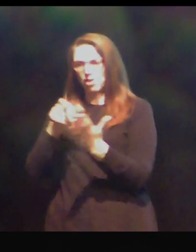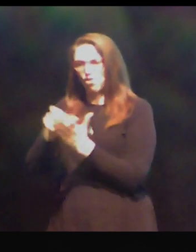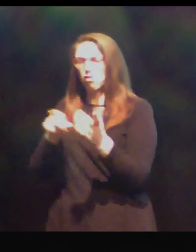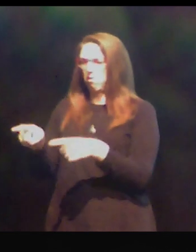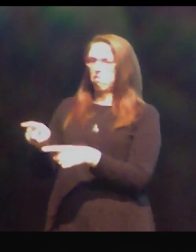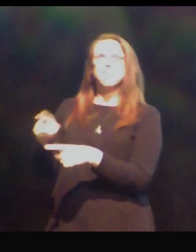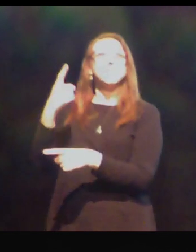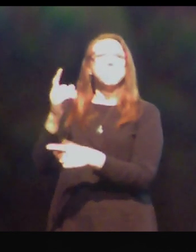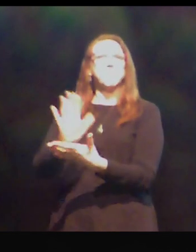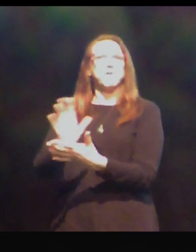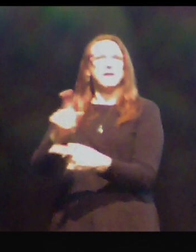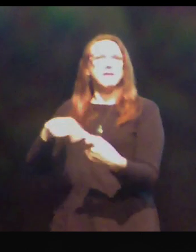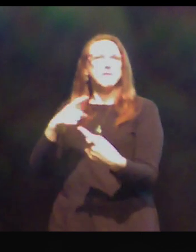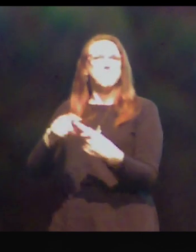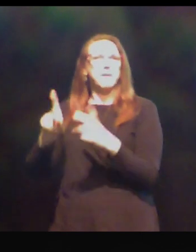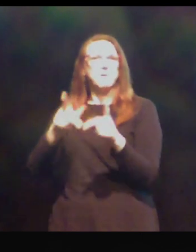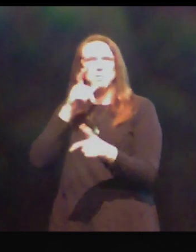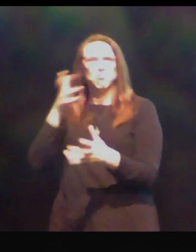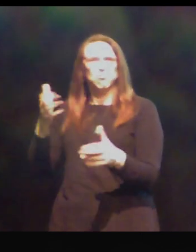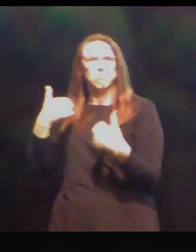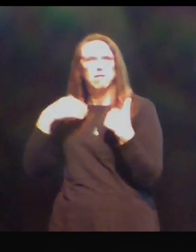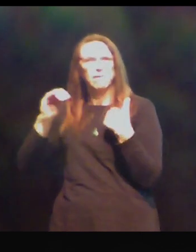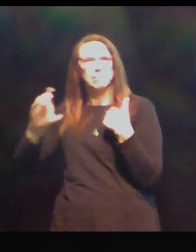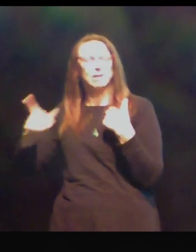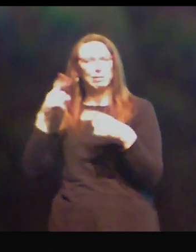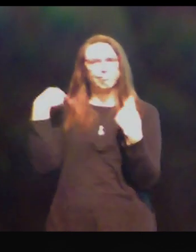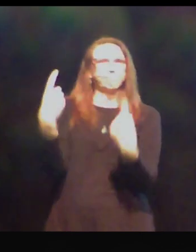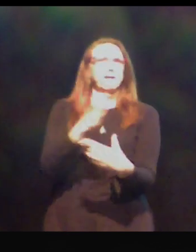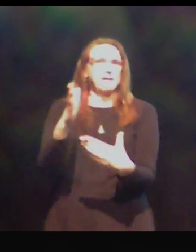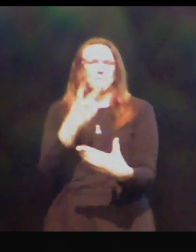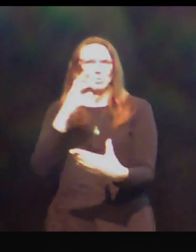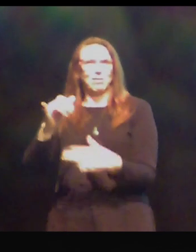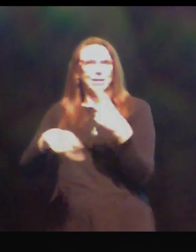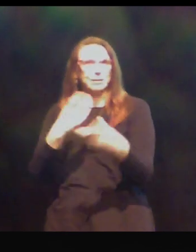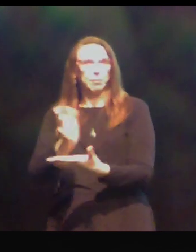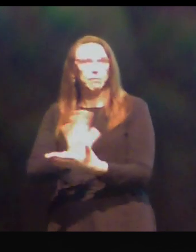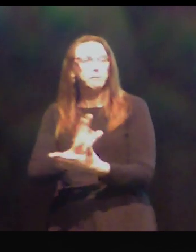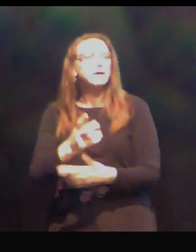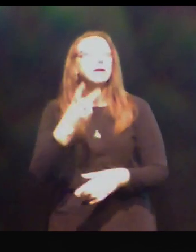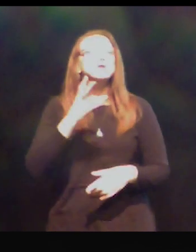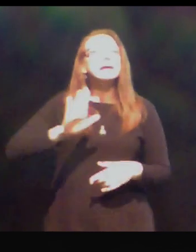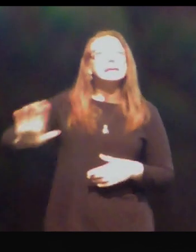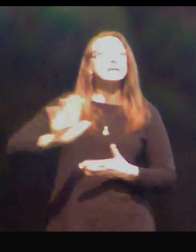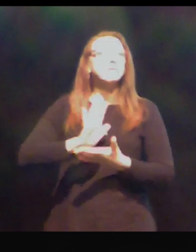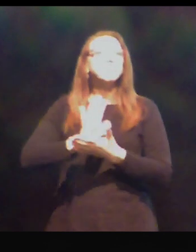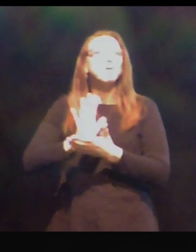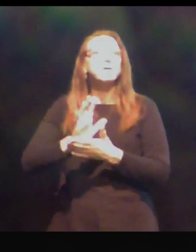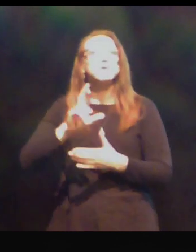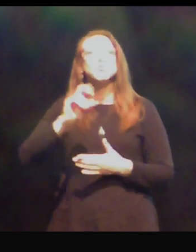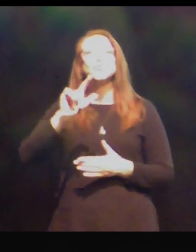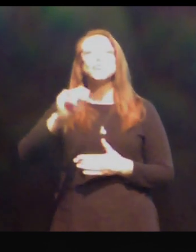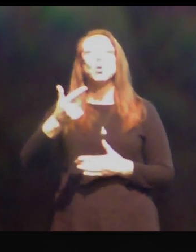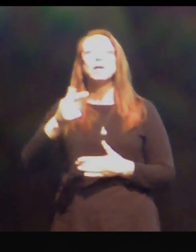there's this film. Because up to that point, I'd never seen a film like that. I saw that his film, Rolling Romance, was in a